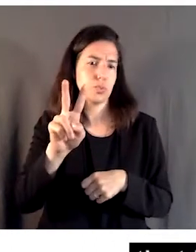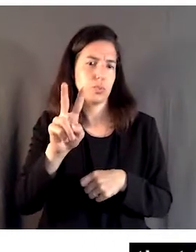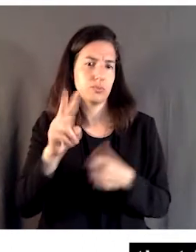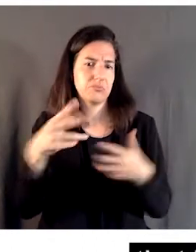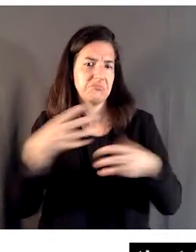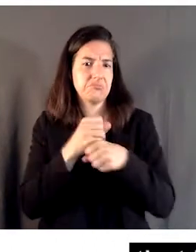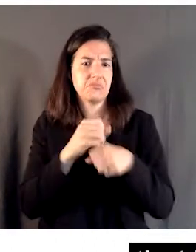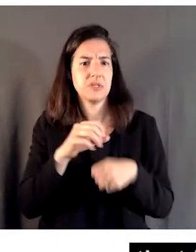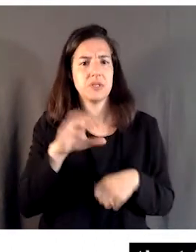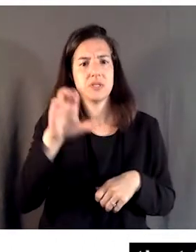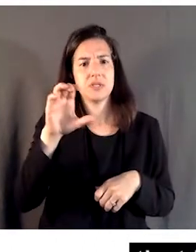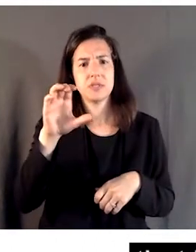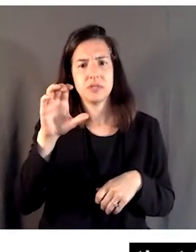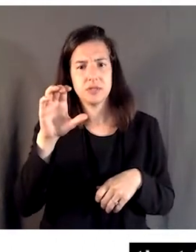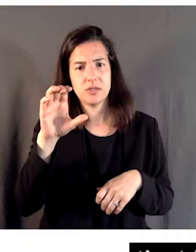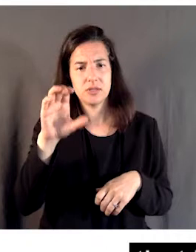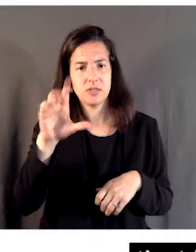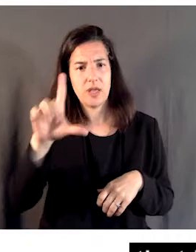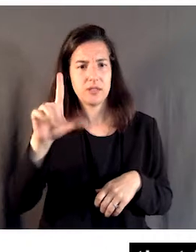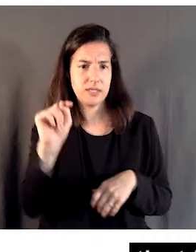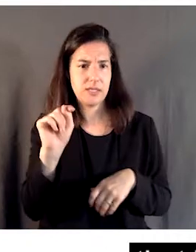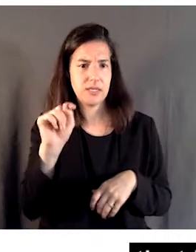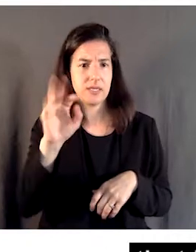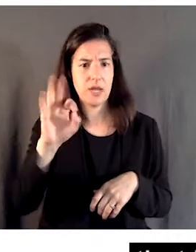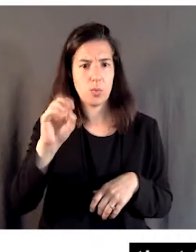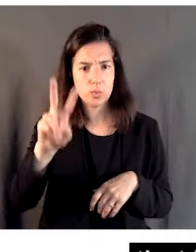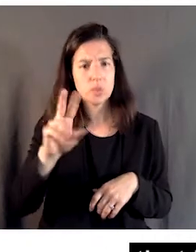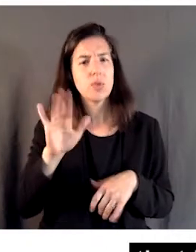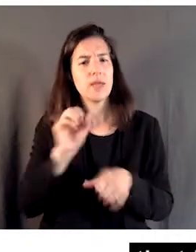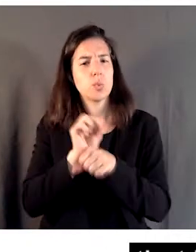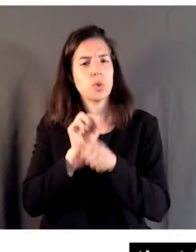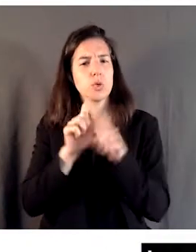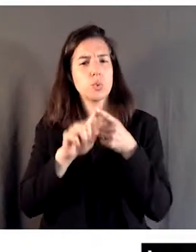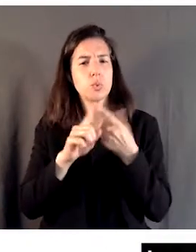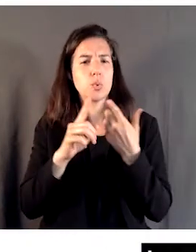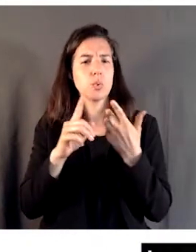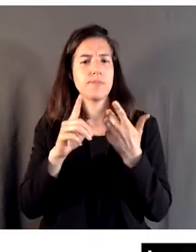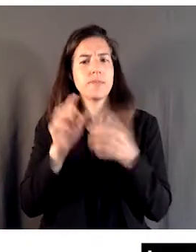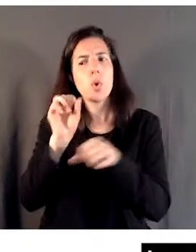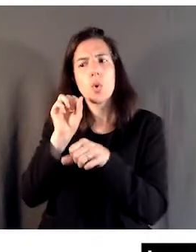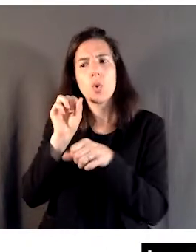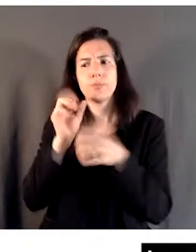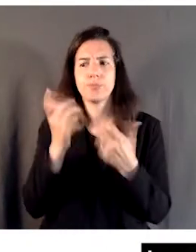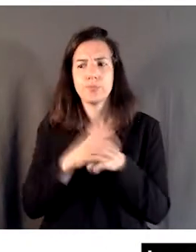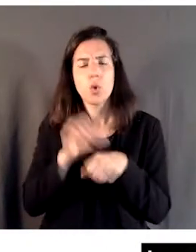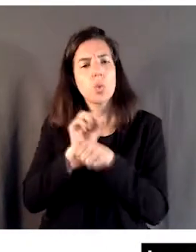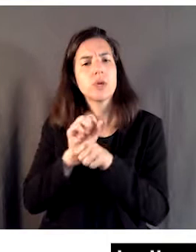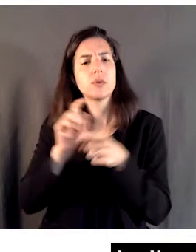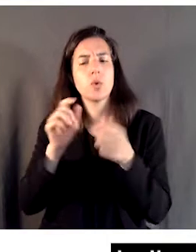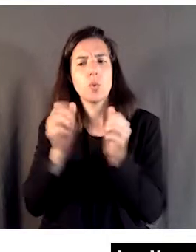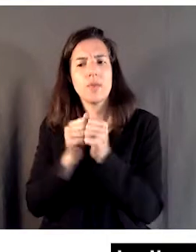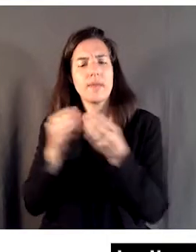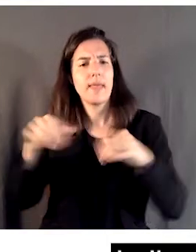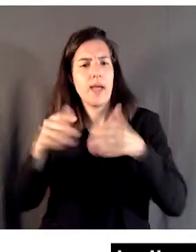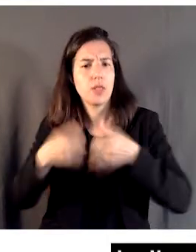And that is working to sort of work with the land loss that has been happened to our Black and